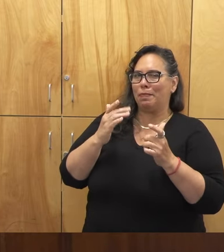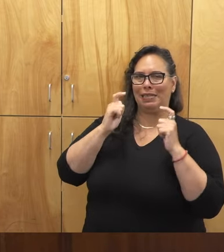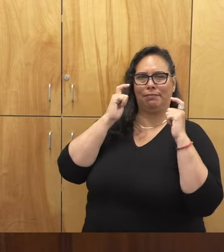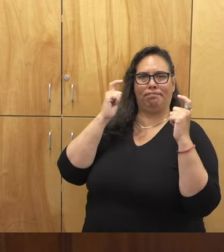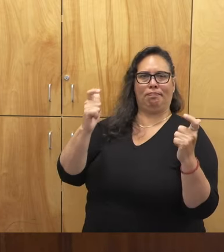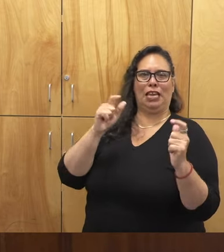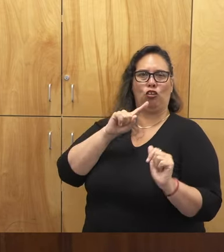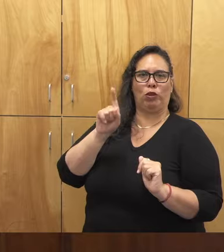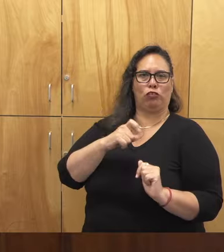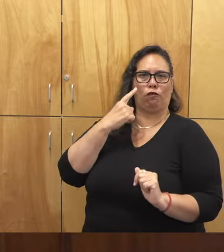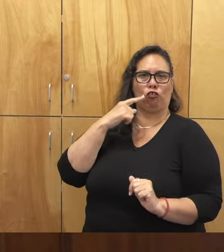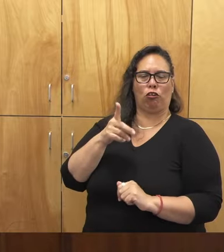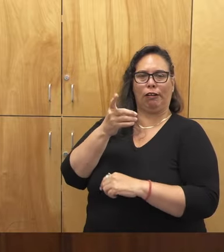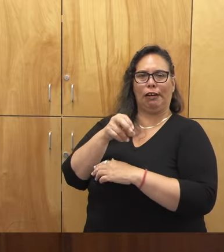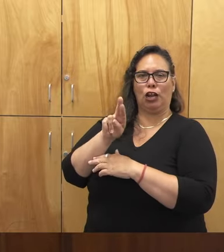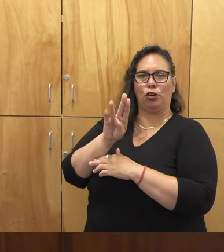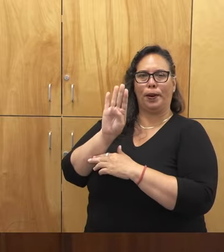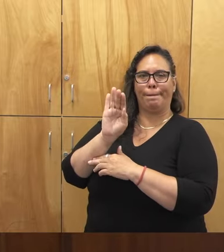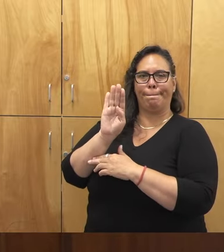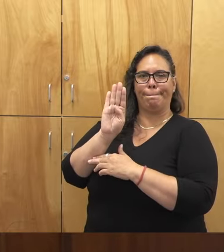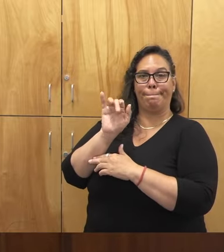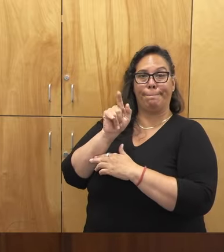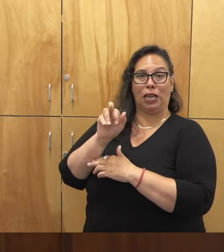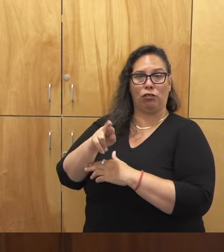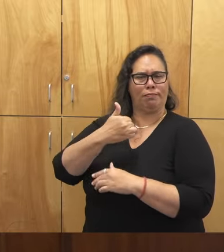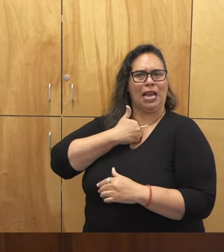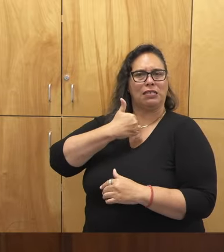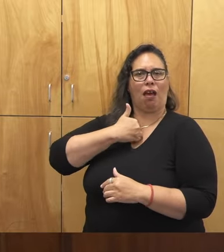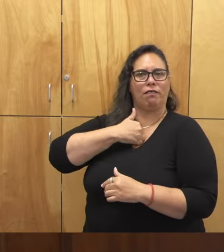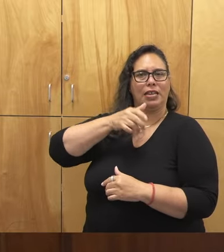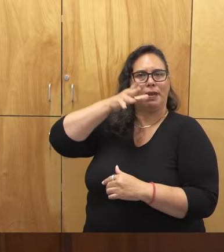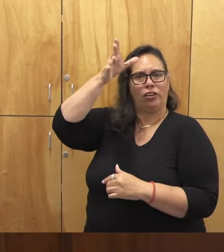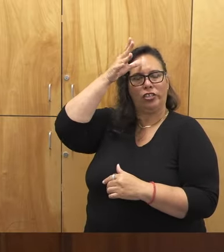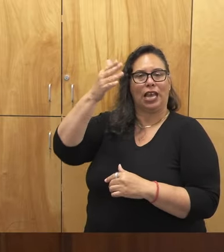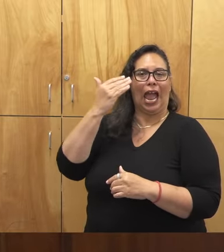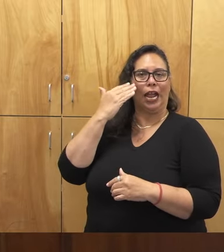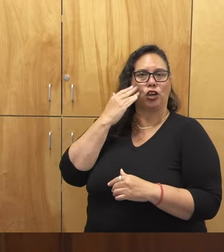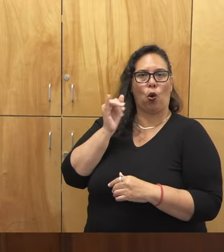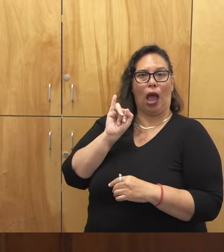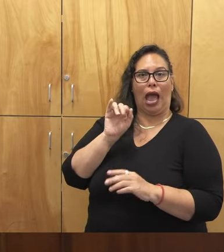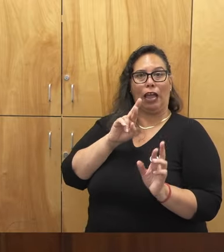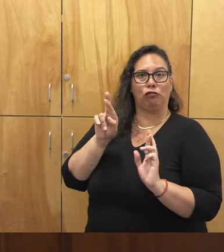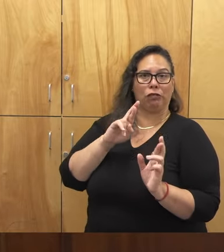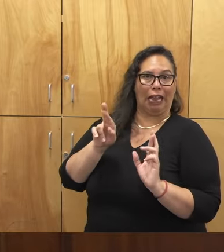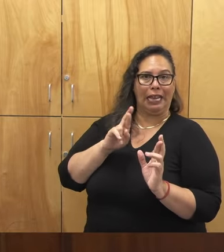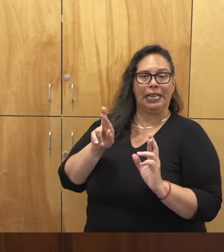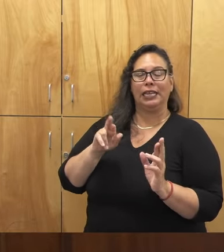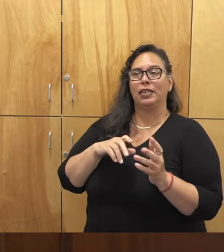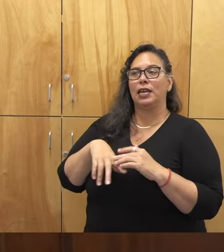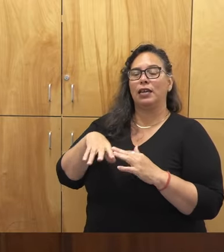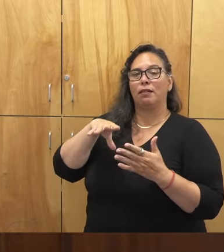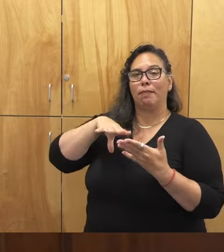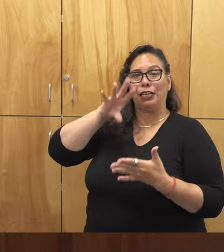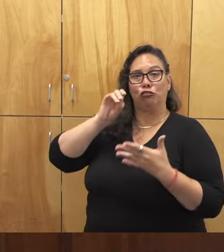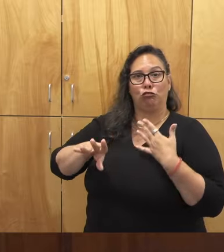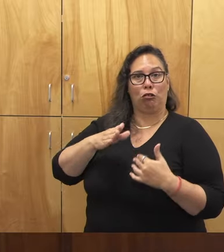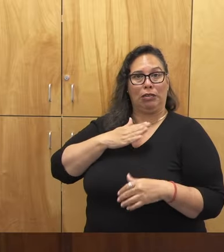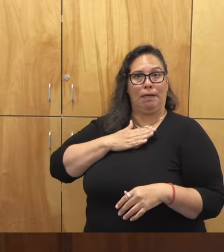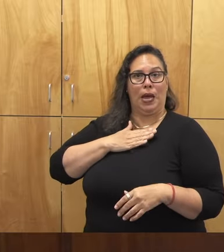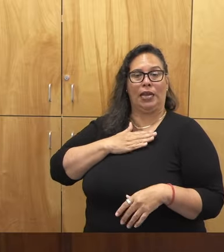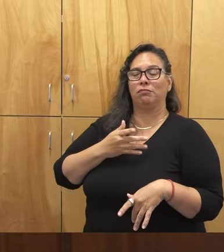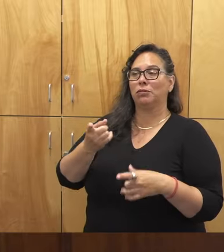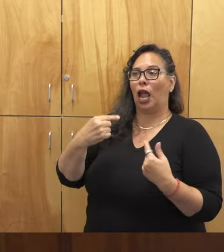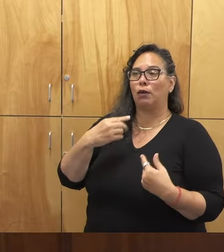question. So I'm a parent. I know this iReady is coming up. My student comes home, says I did the iReady. I get the